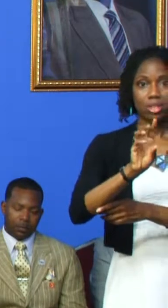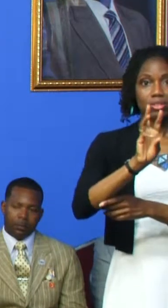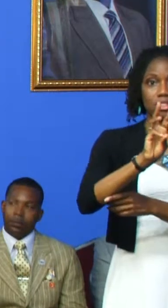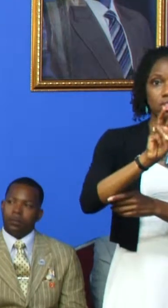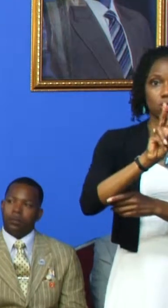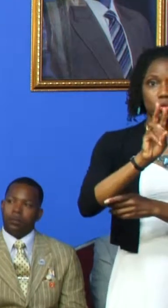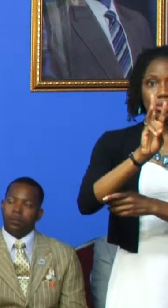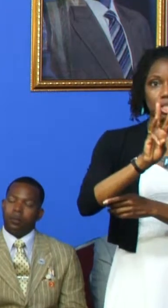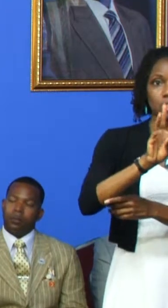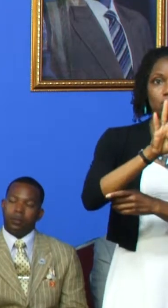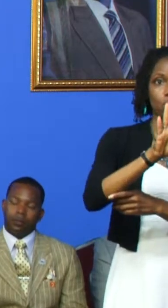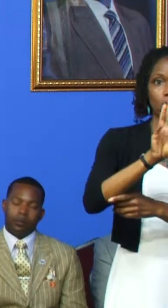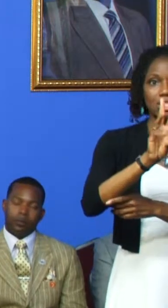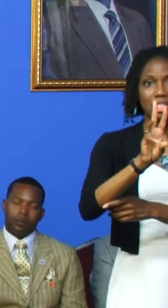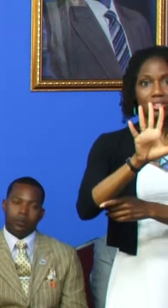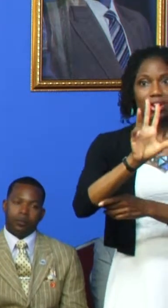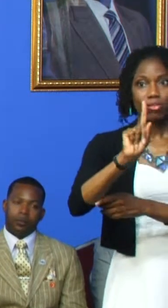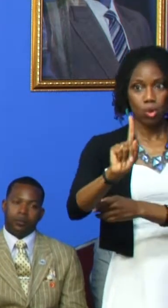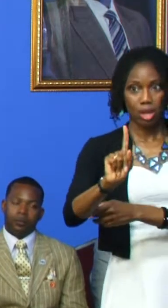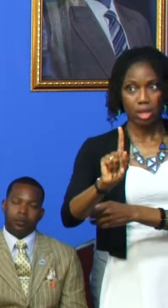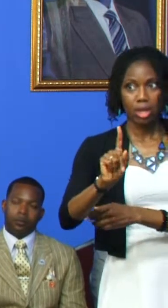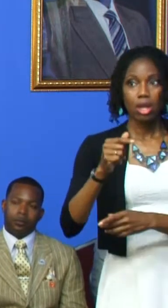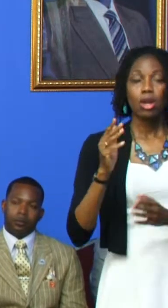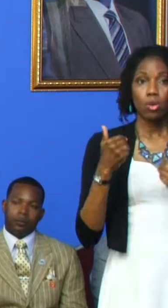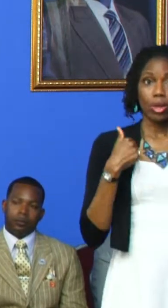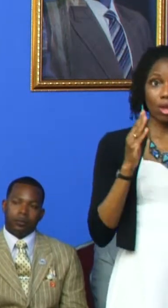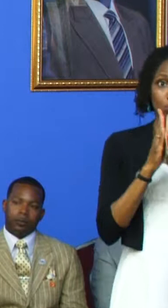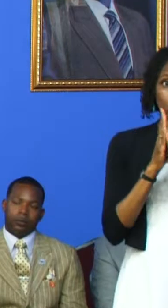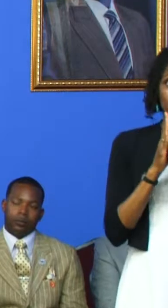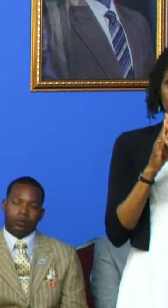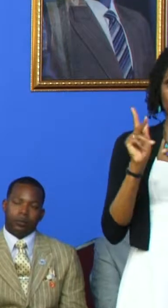1-877-626-4651. Our prayer active is on the phone right now.